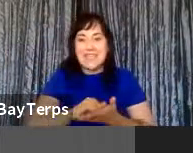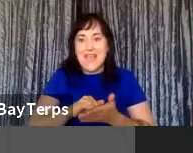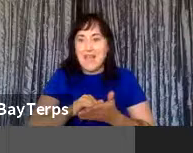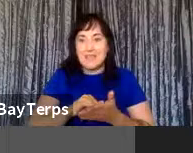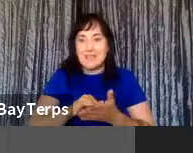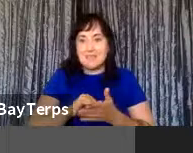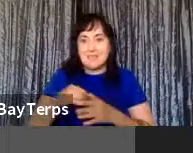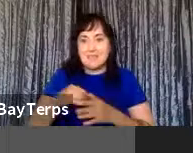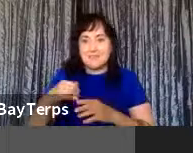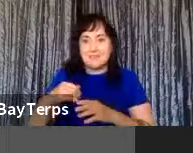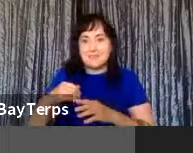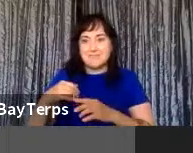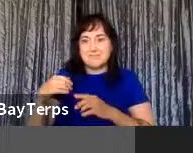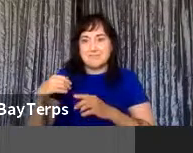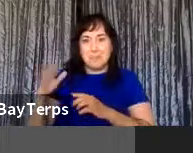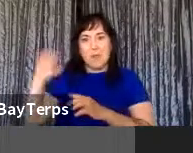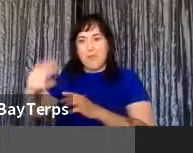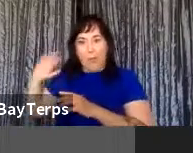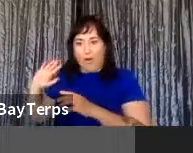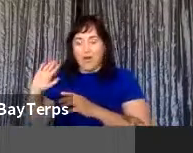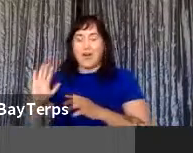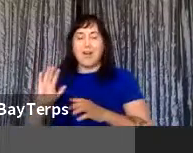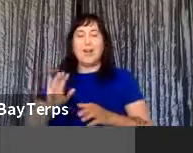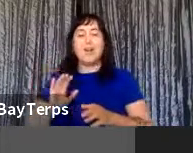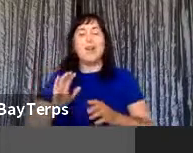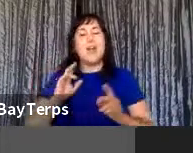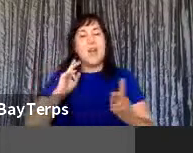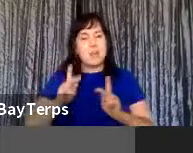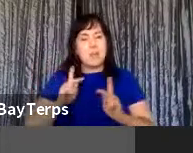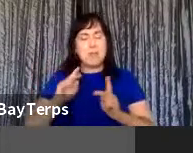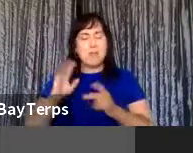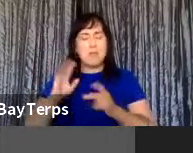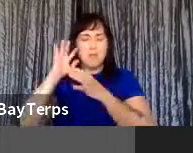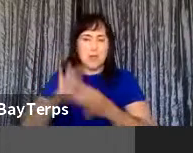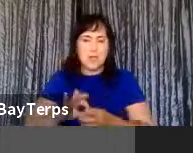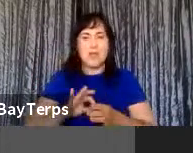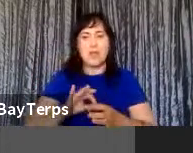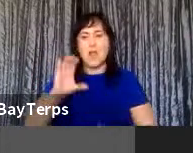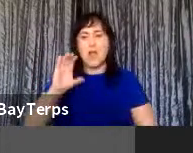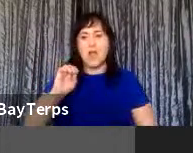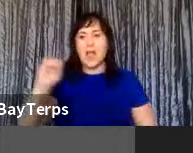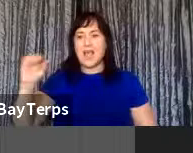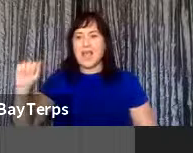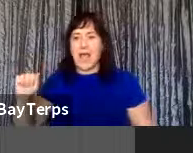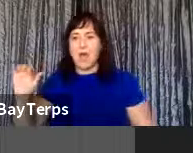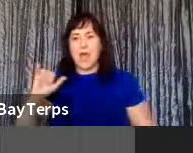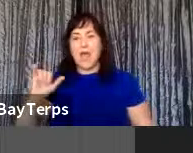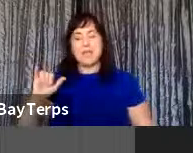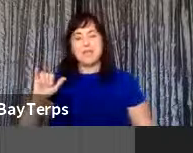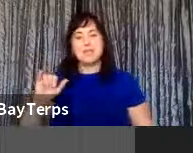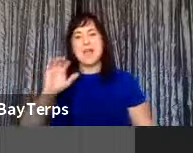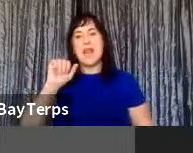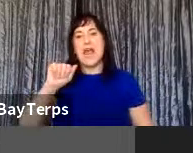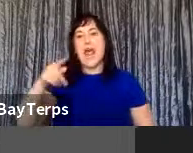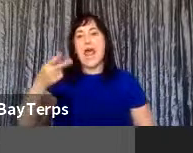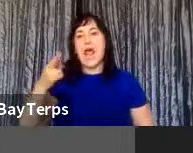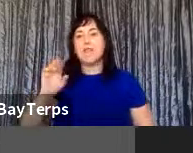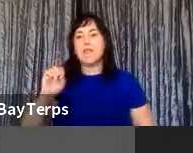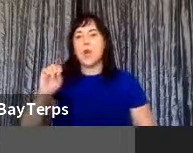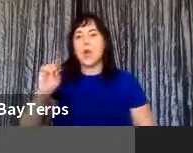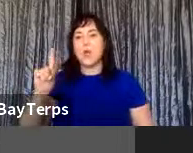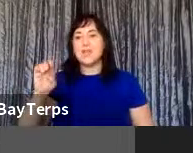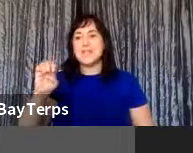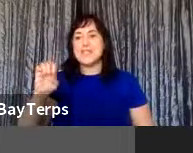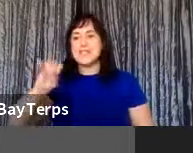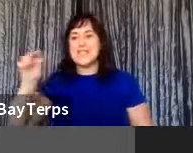that point. People associated cacao, even from over in Mesoamerica, as being an aphrodisiac. There's a reason why we have chocolate at